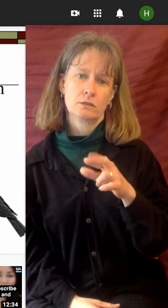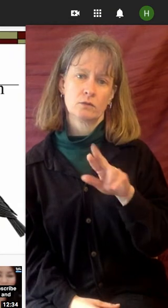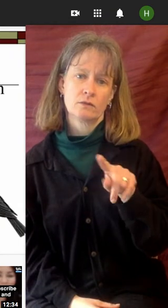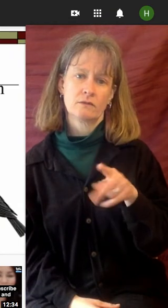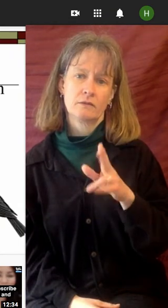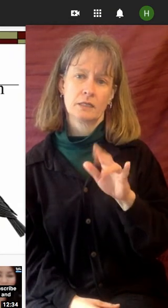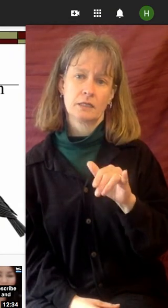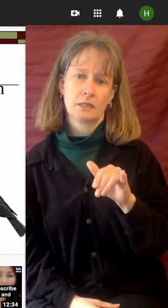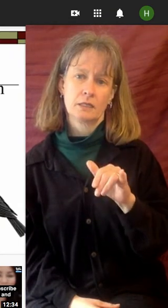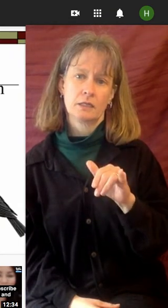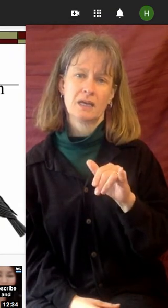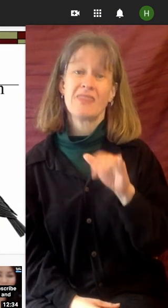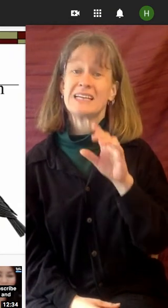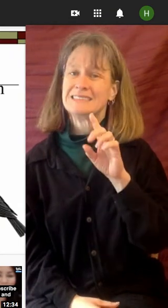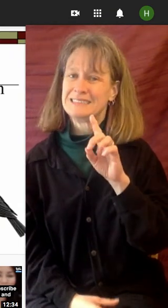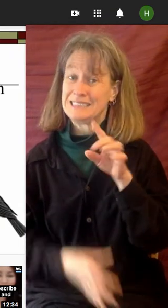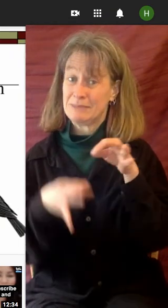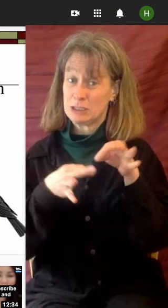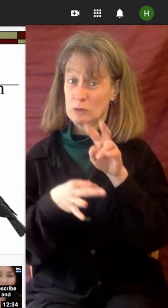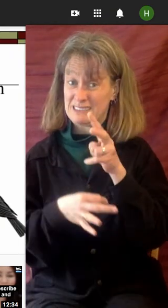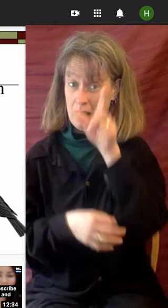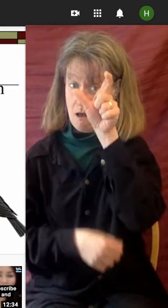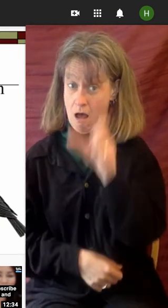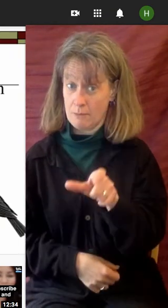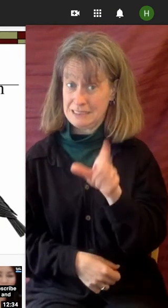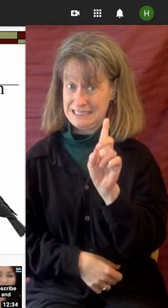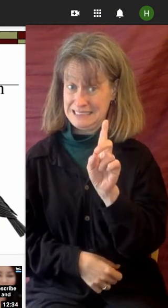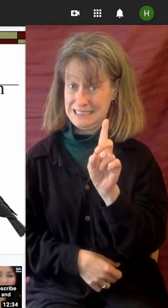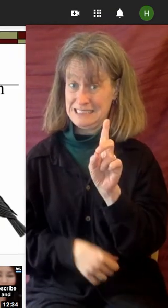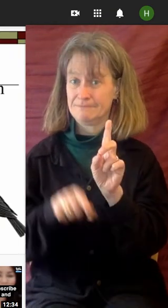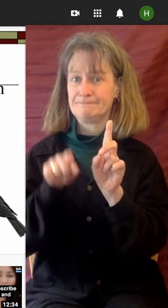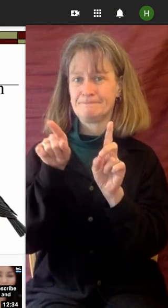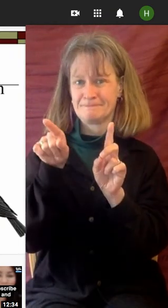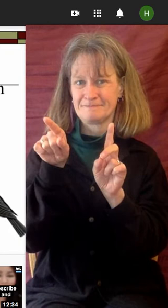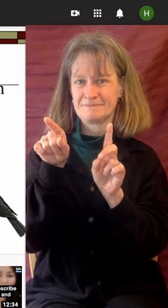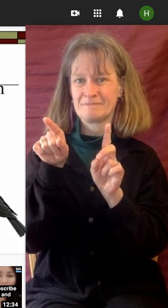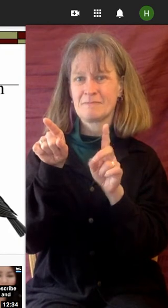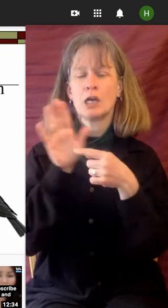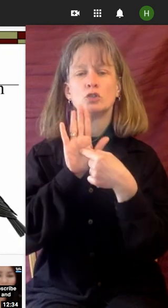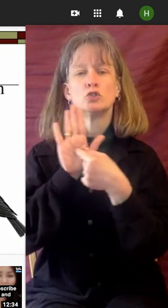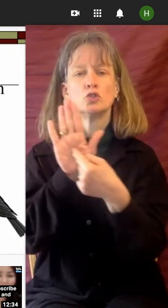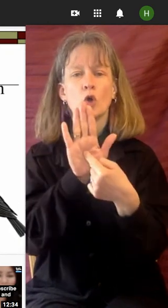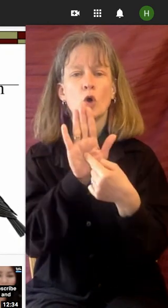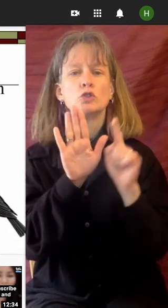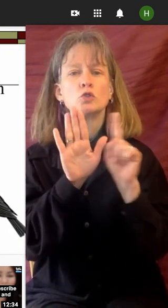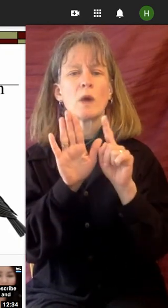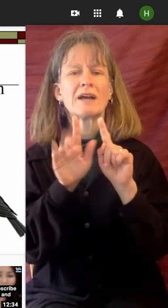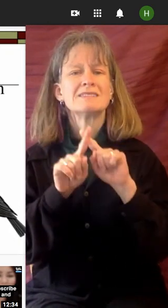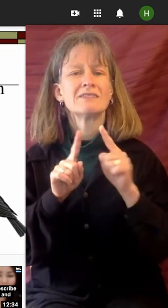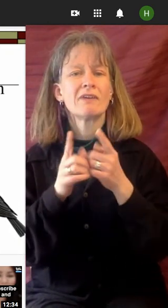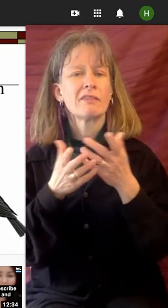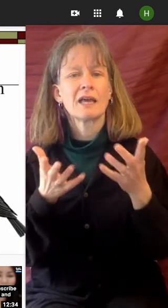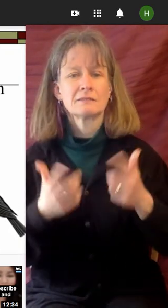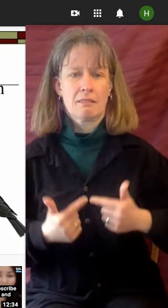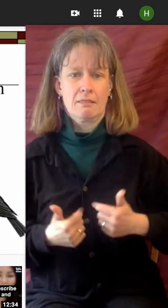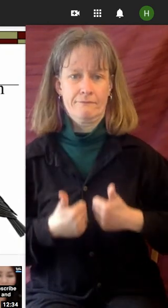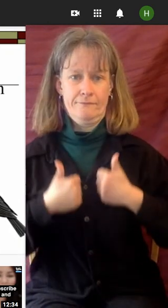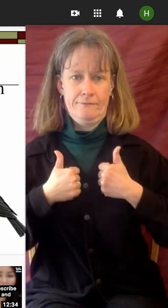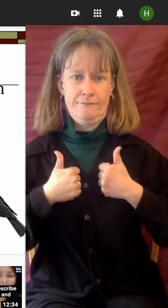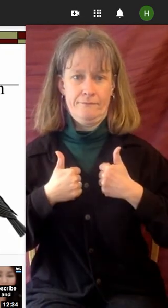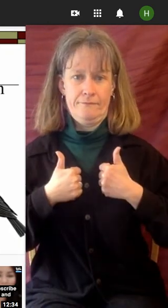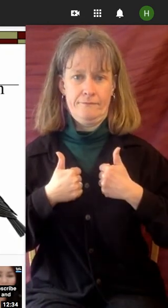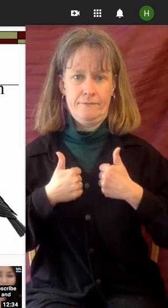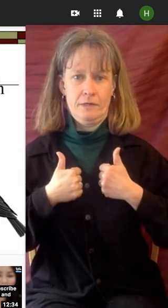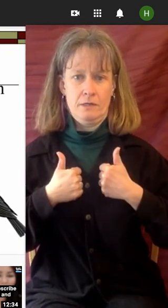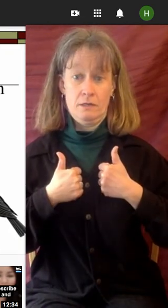the D. It shows where species live. Here is a picture of